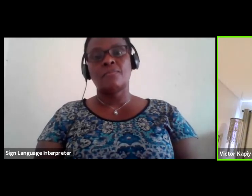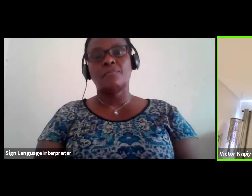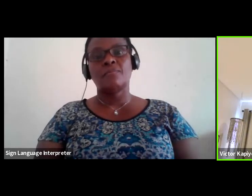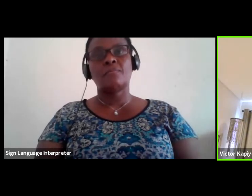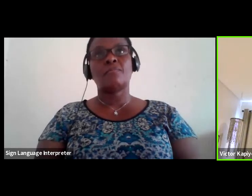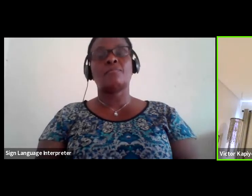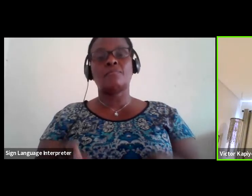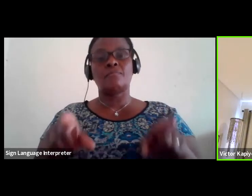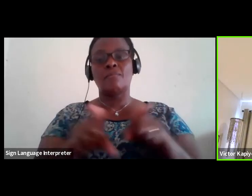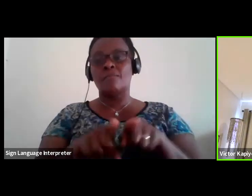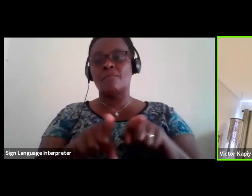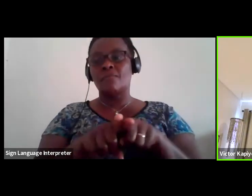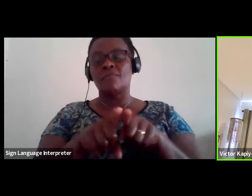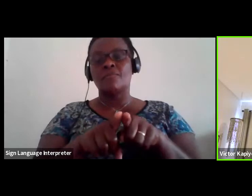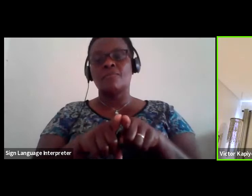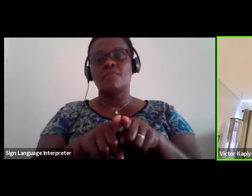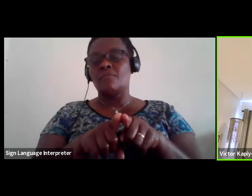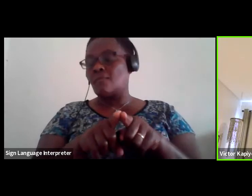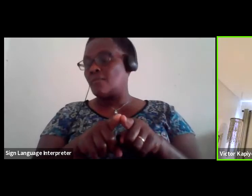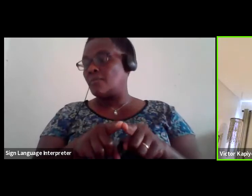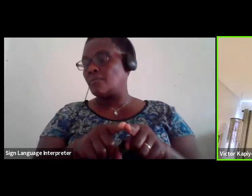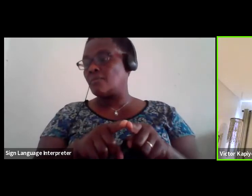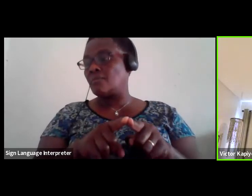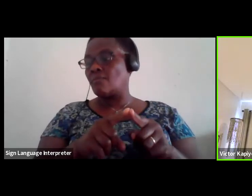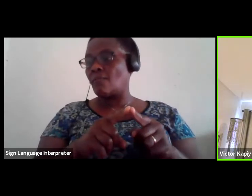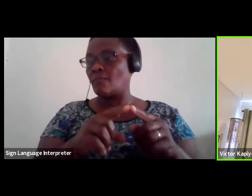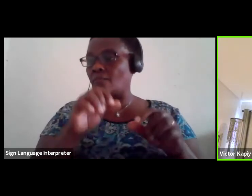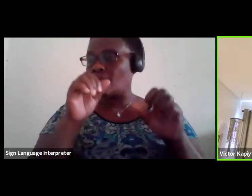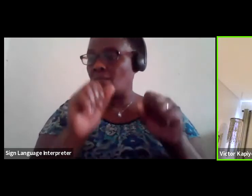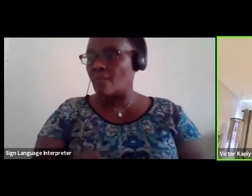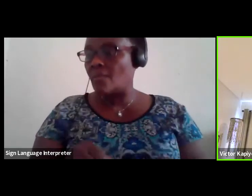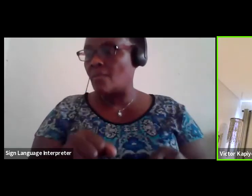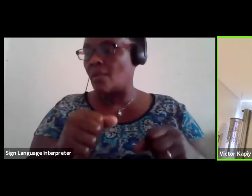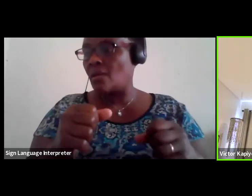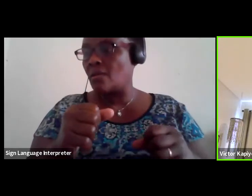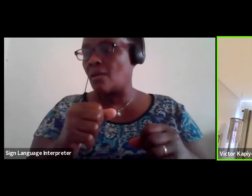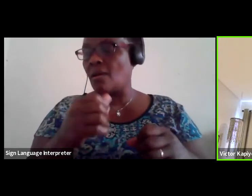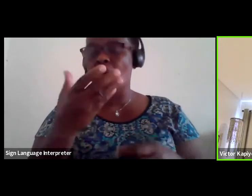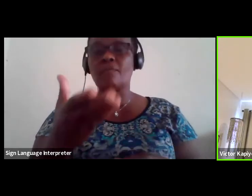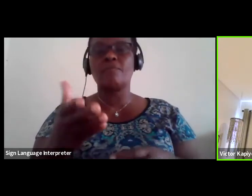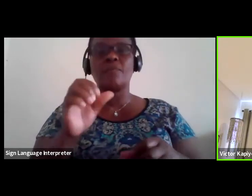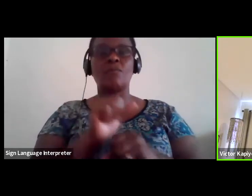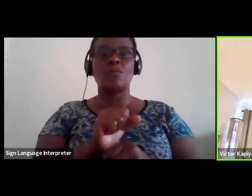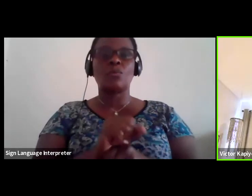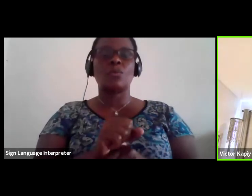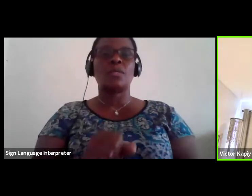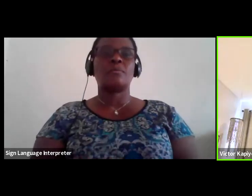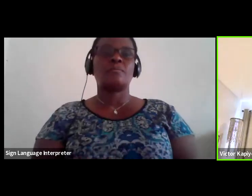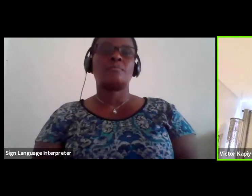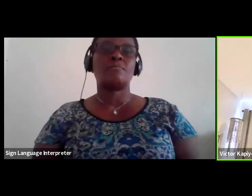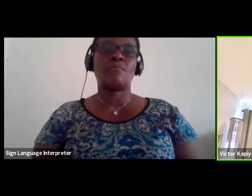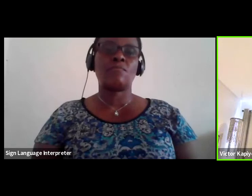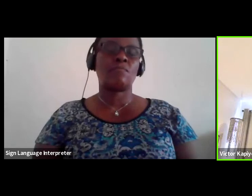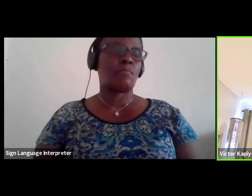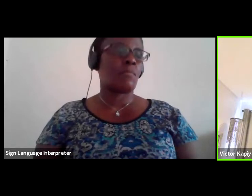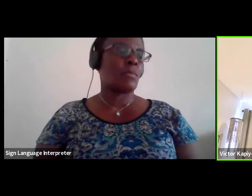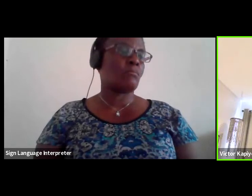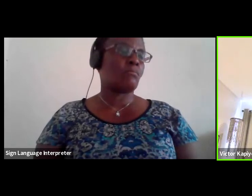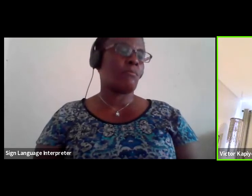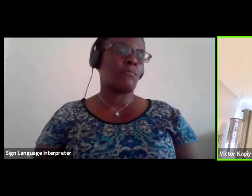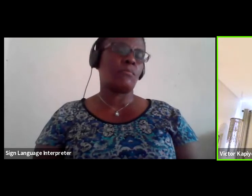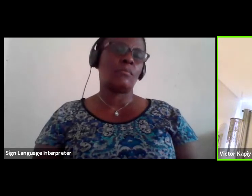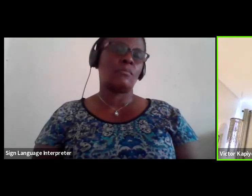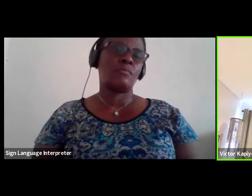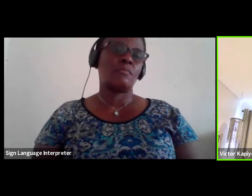measures that affect their ability to conduct their work properly. So they feel controlled, they're less free in terms of how they do their